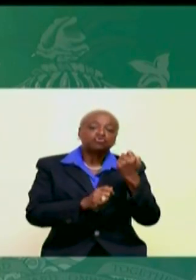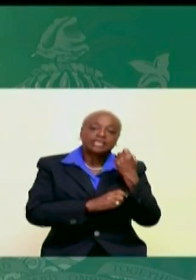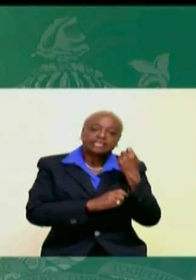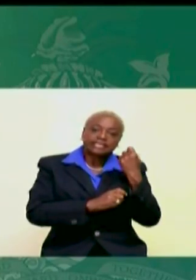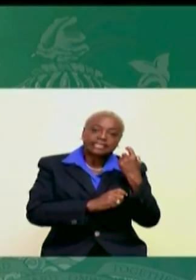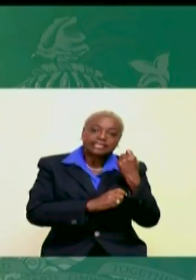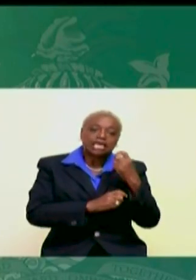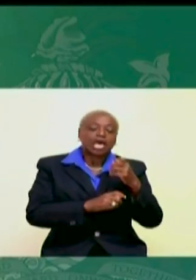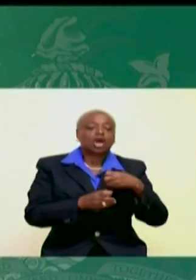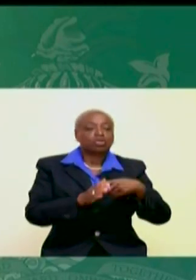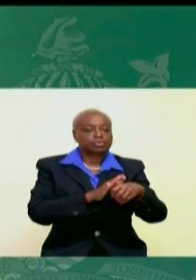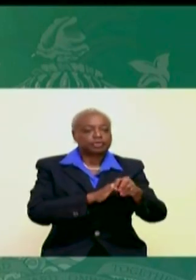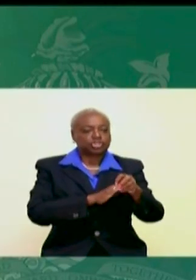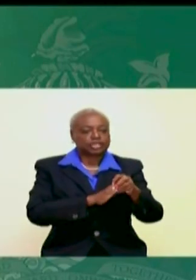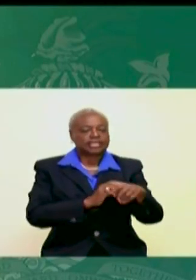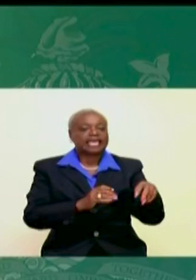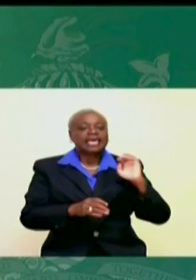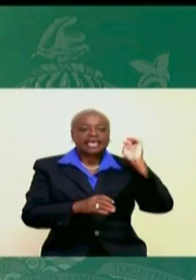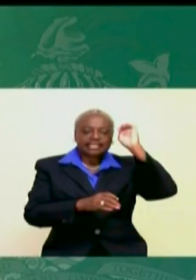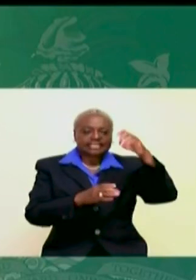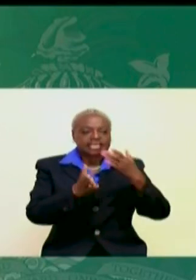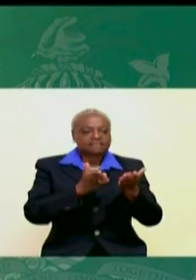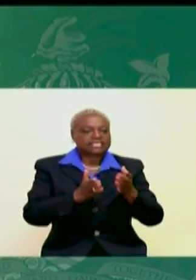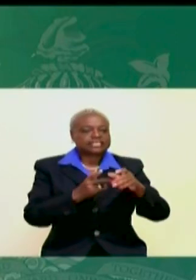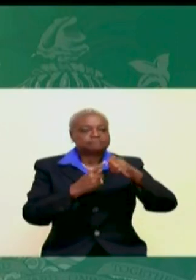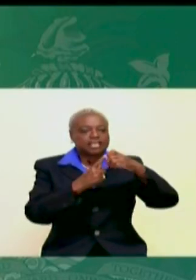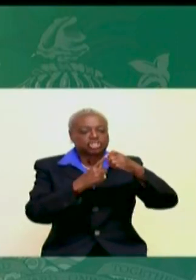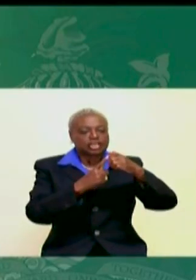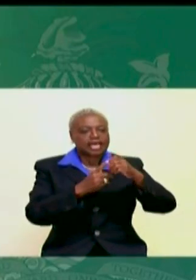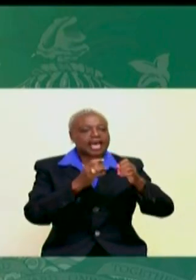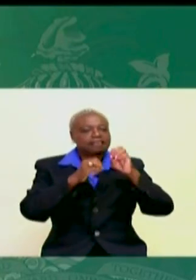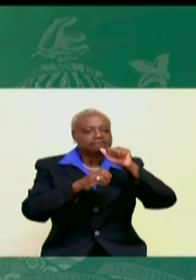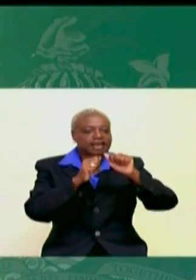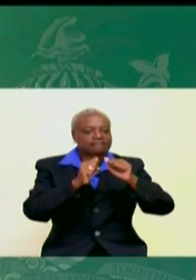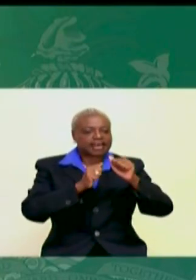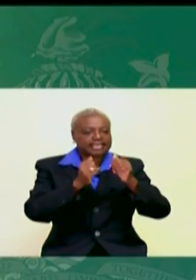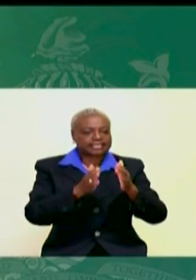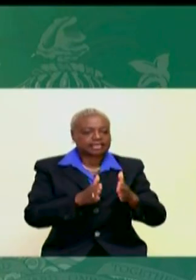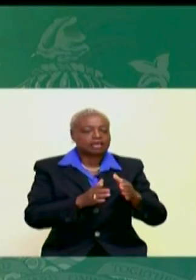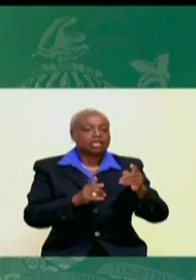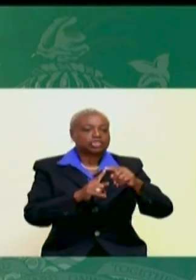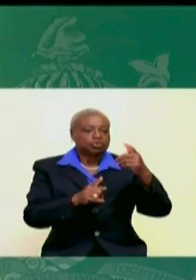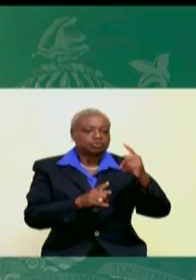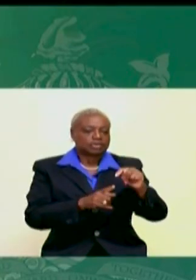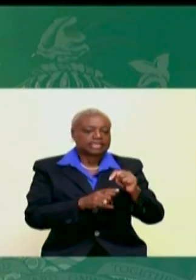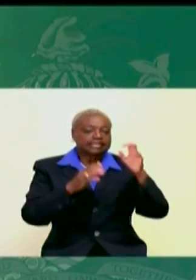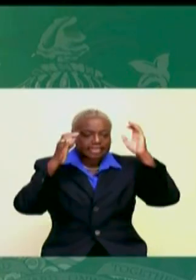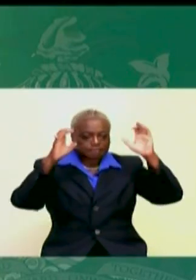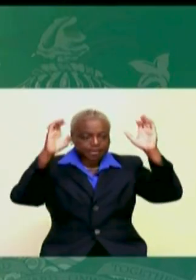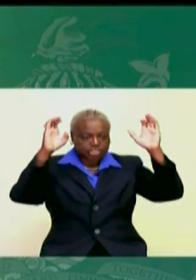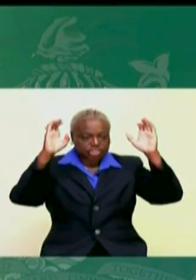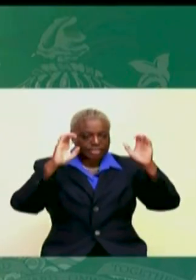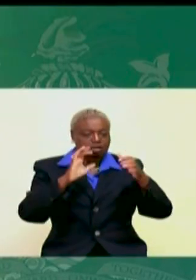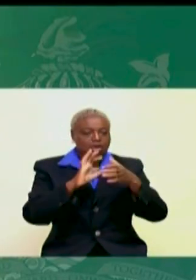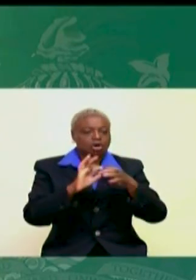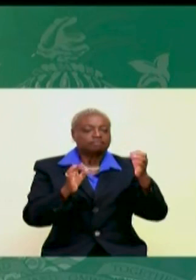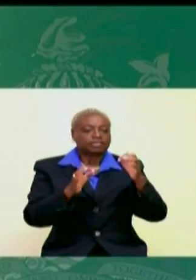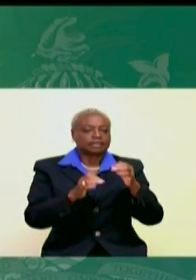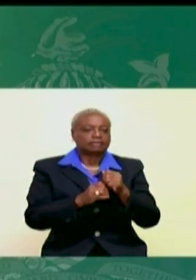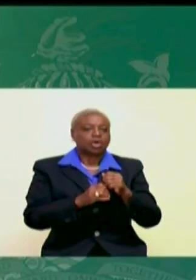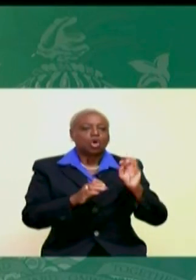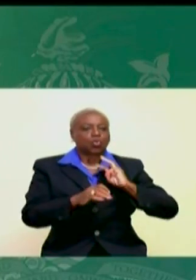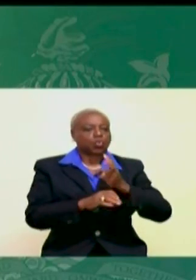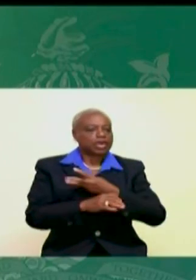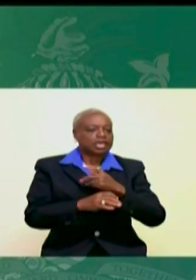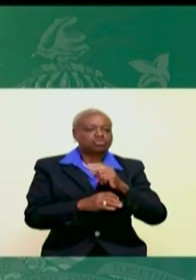contributions, he served as special advisor to the celebration of the nation's 50th independence. We treasure